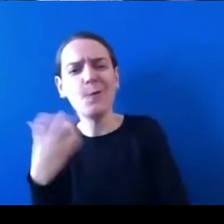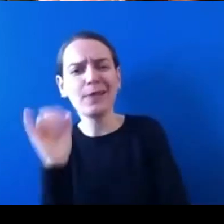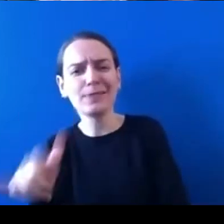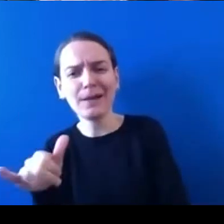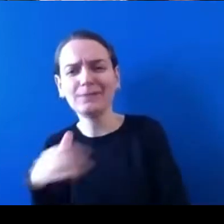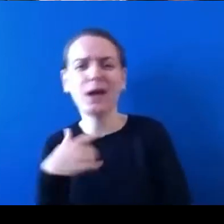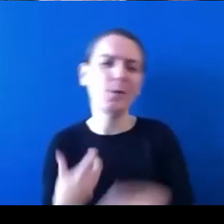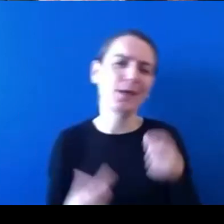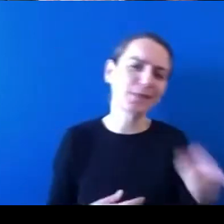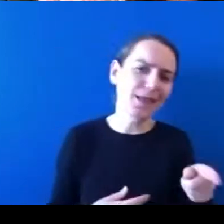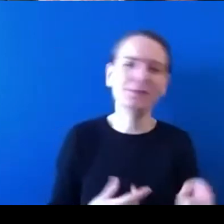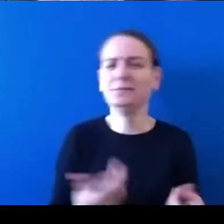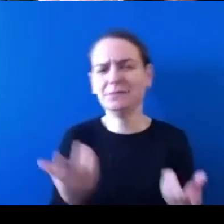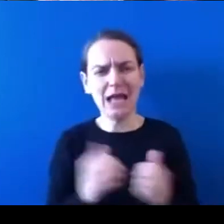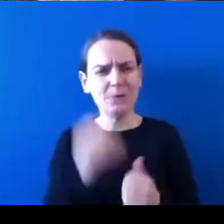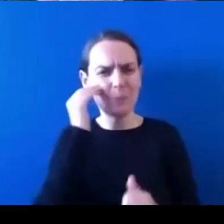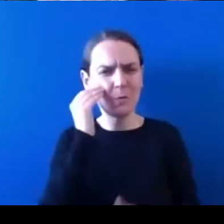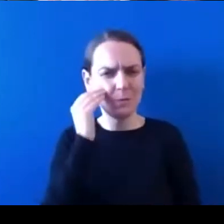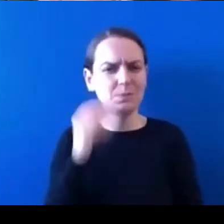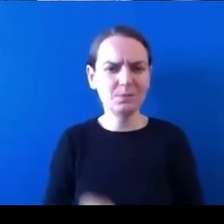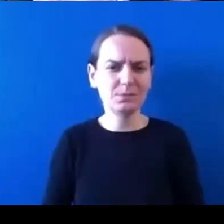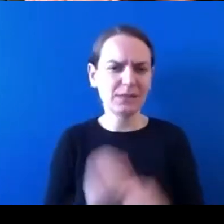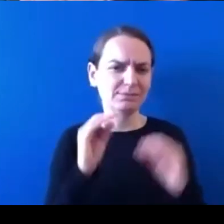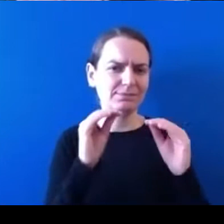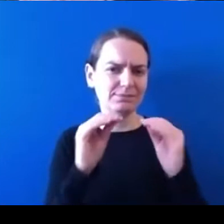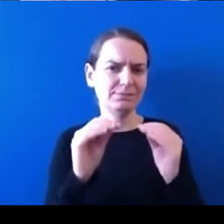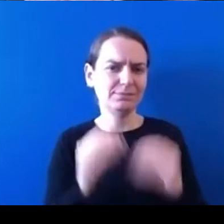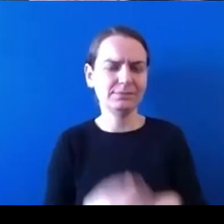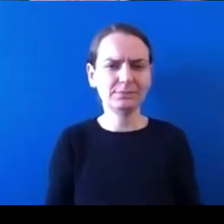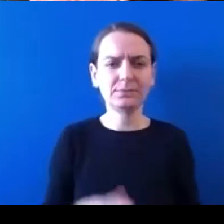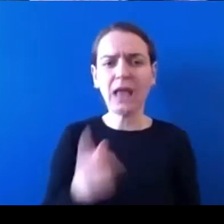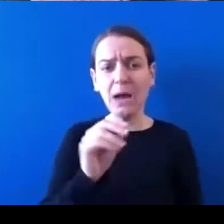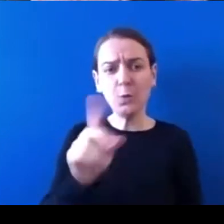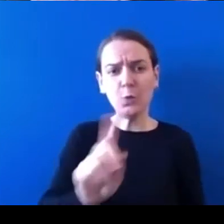areas after COVID is over with.